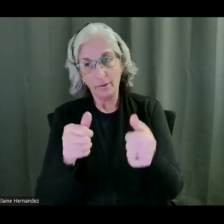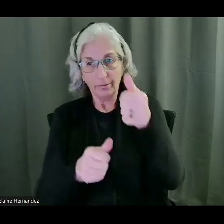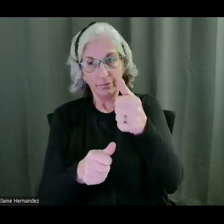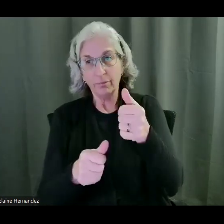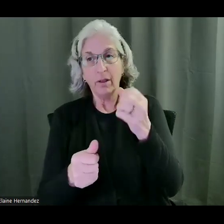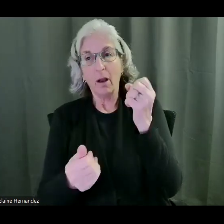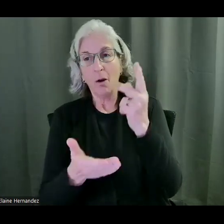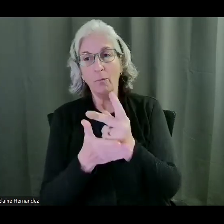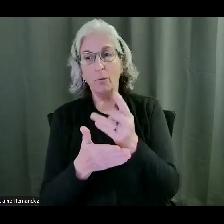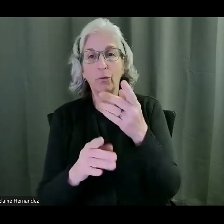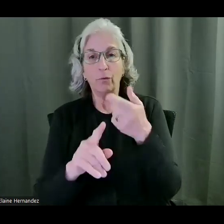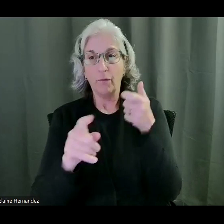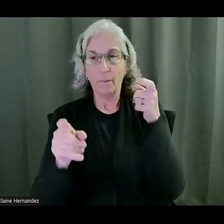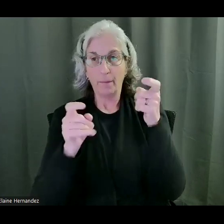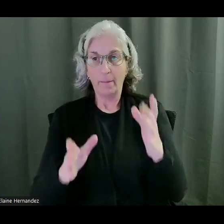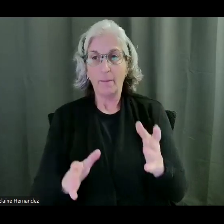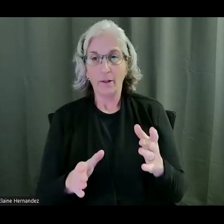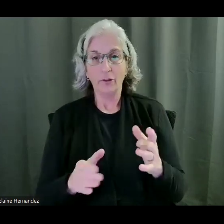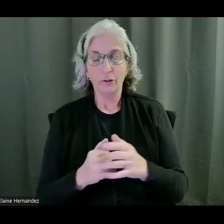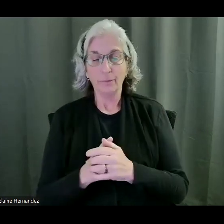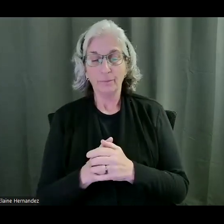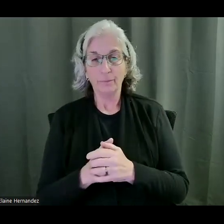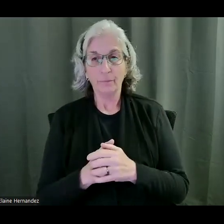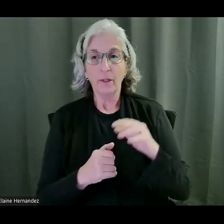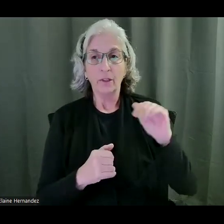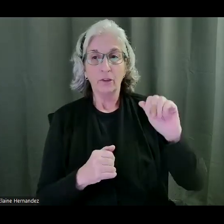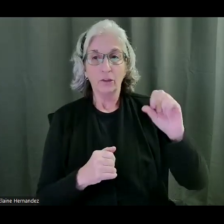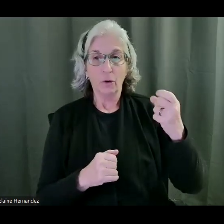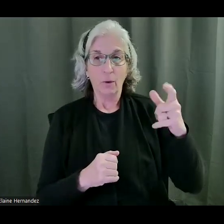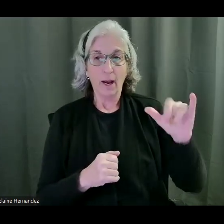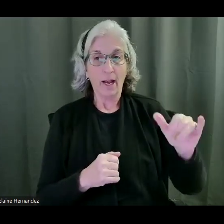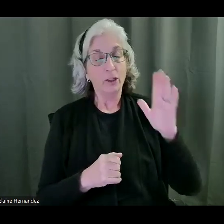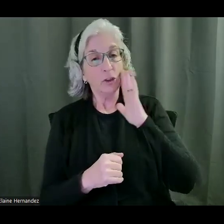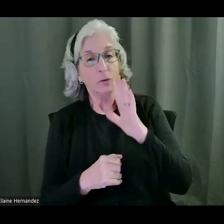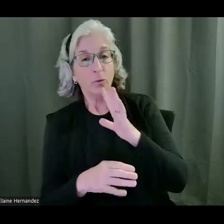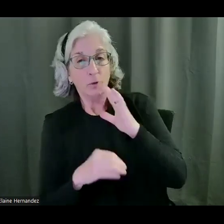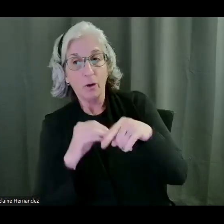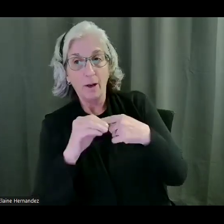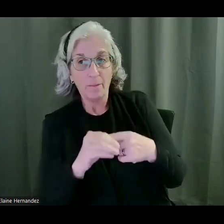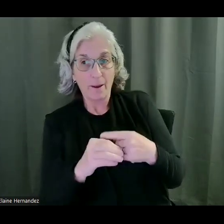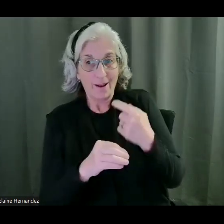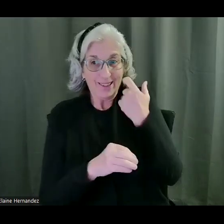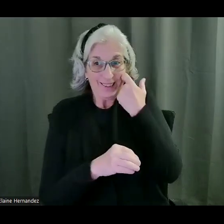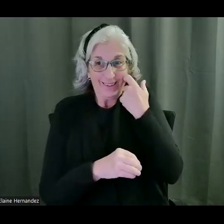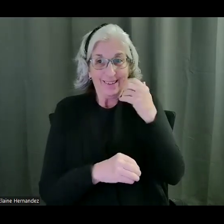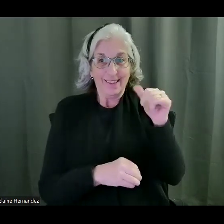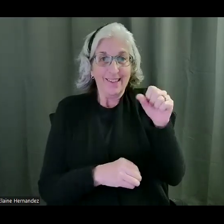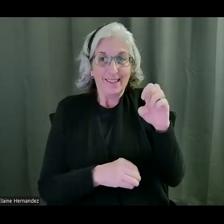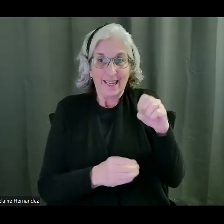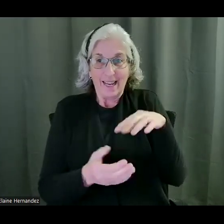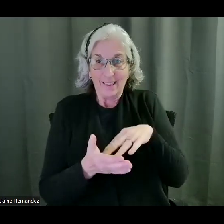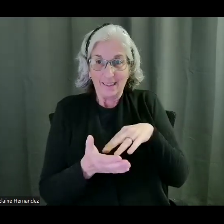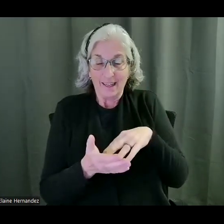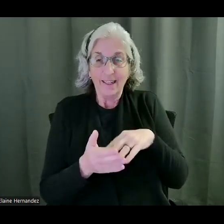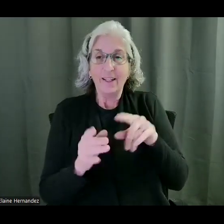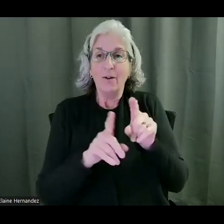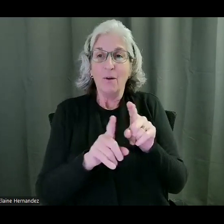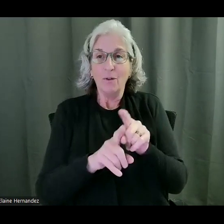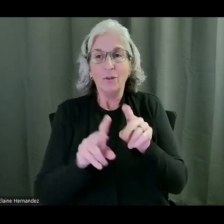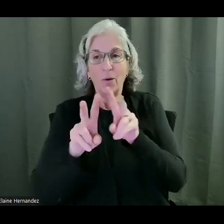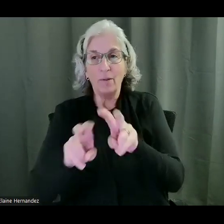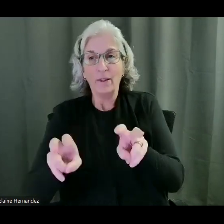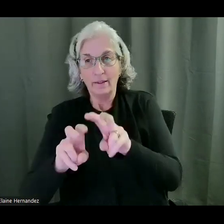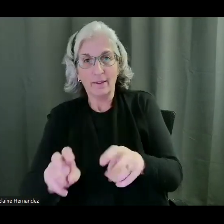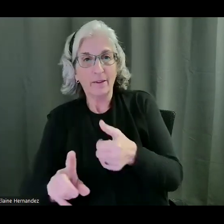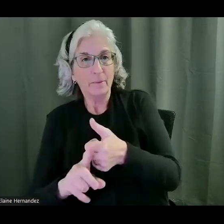case study that we referenced a few slides ago, and the actual assessment itself. Thank you, Sherrina. All